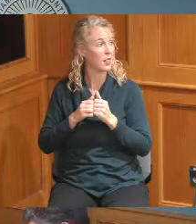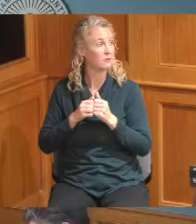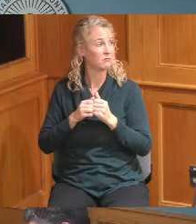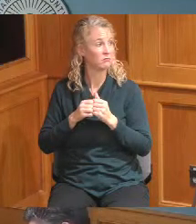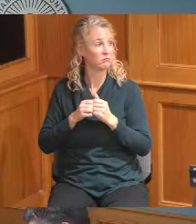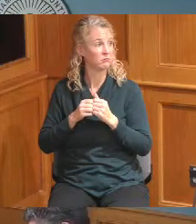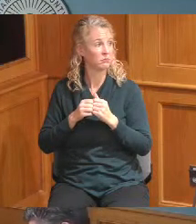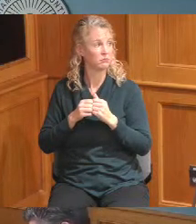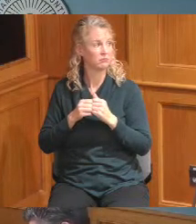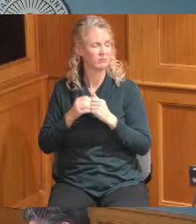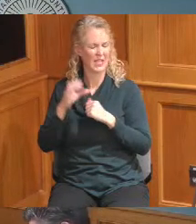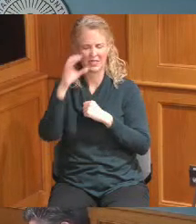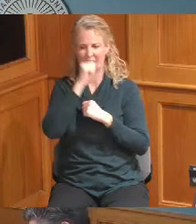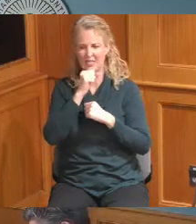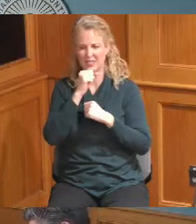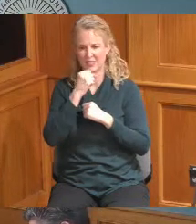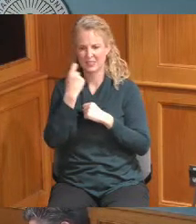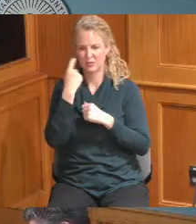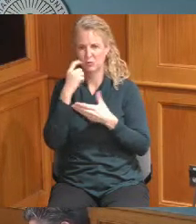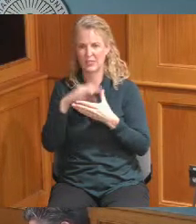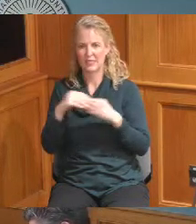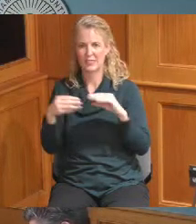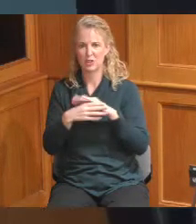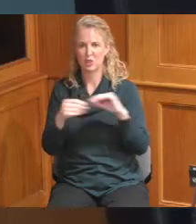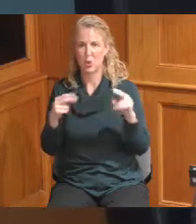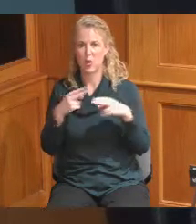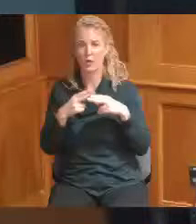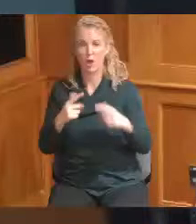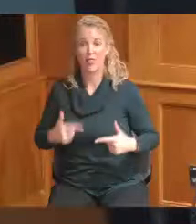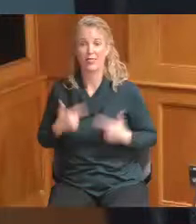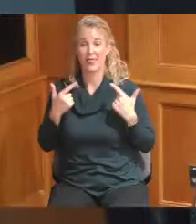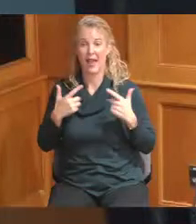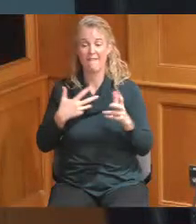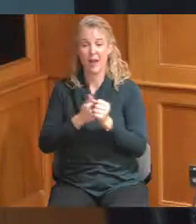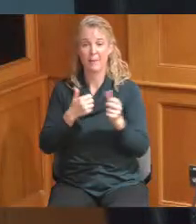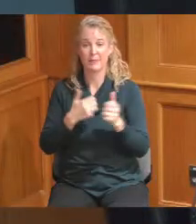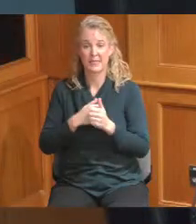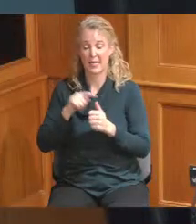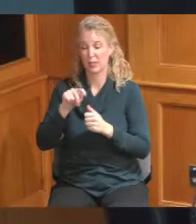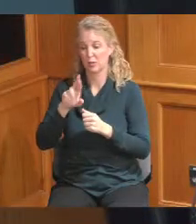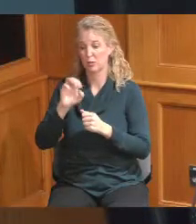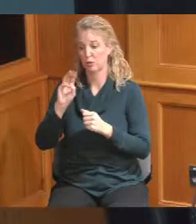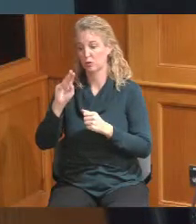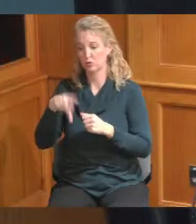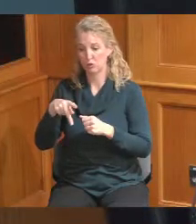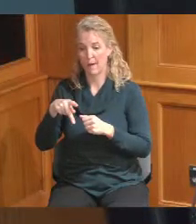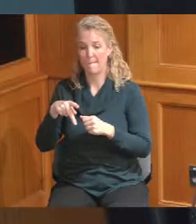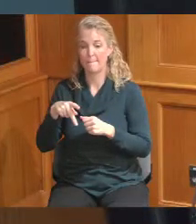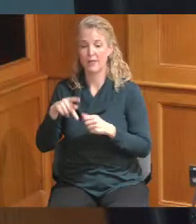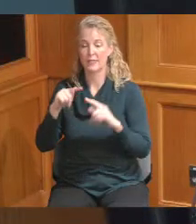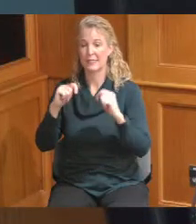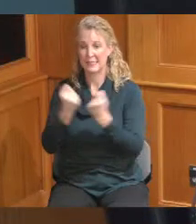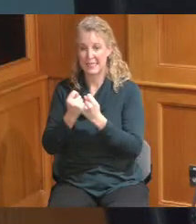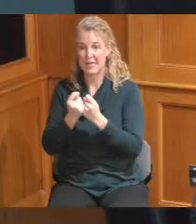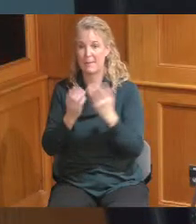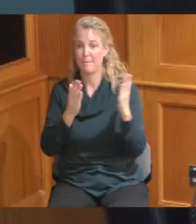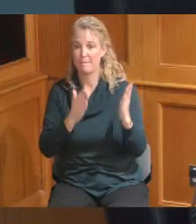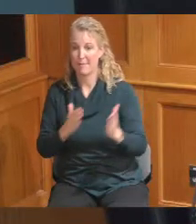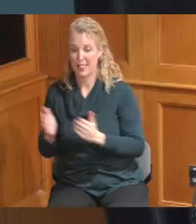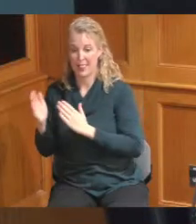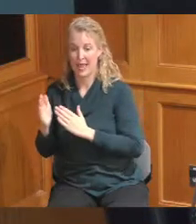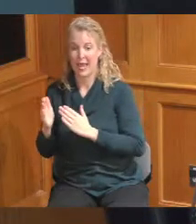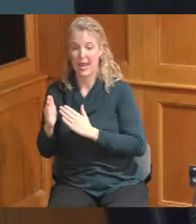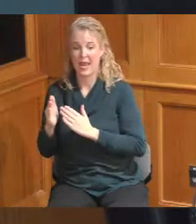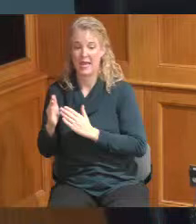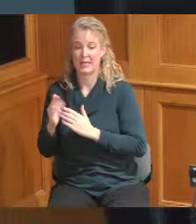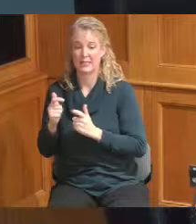came out on, I guess it's the live updates. Trump team plans deep cuts at office that funds recovery from